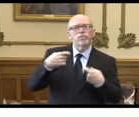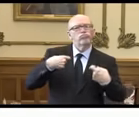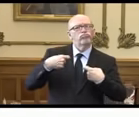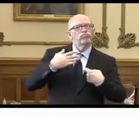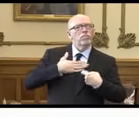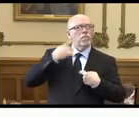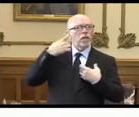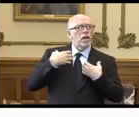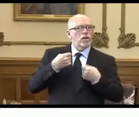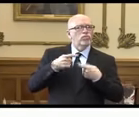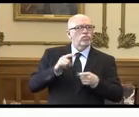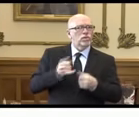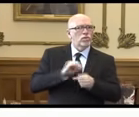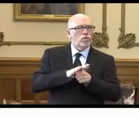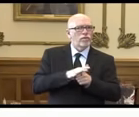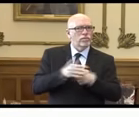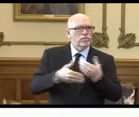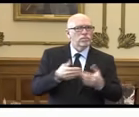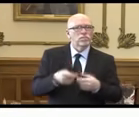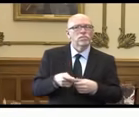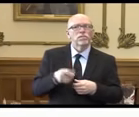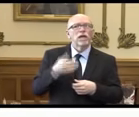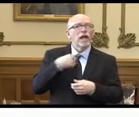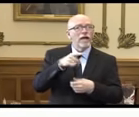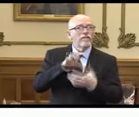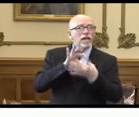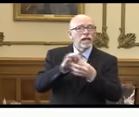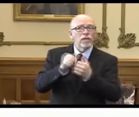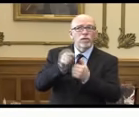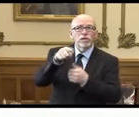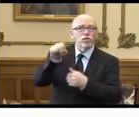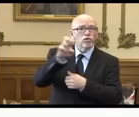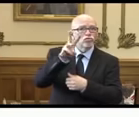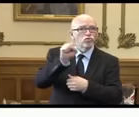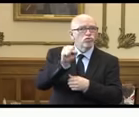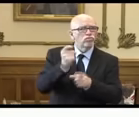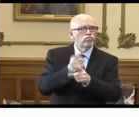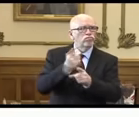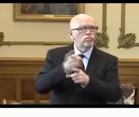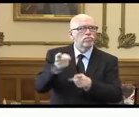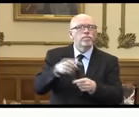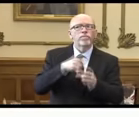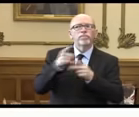COVID-19 crisis, including links to trusted news sources, tips